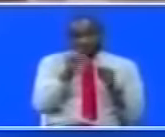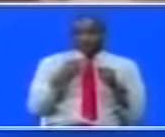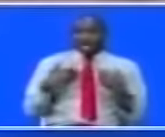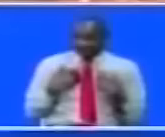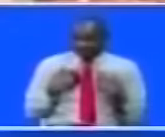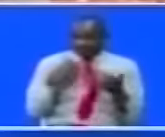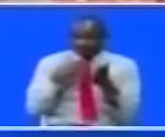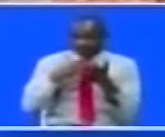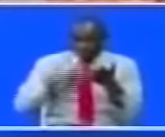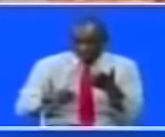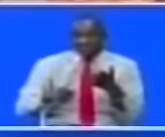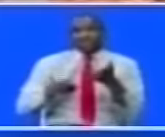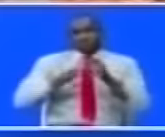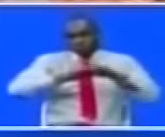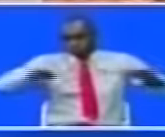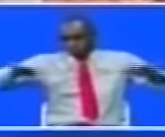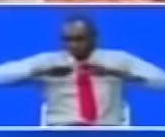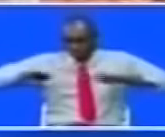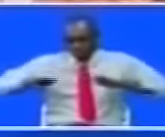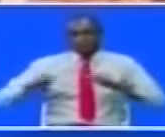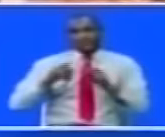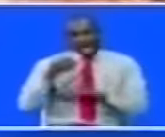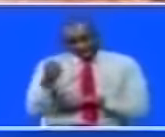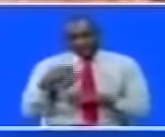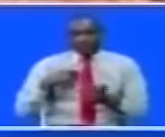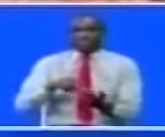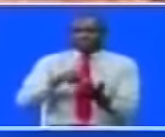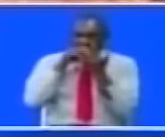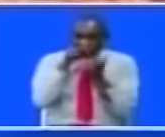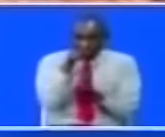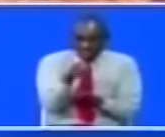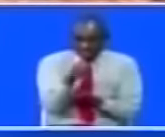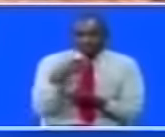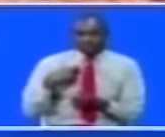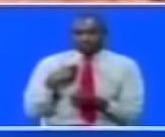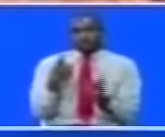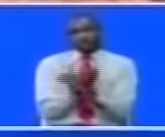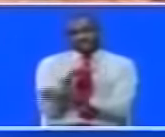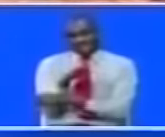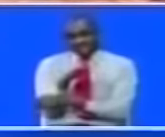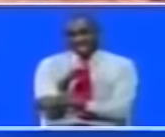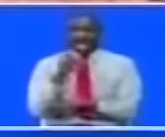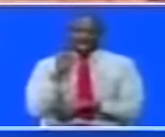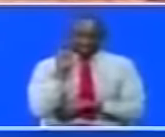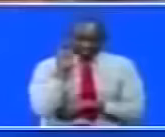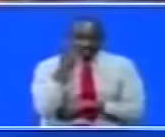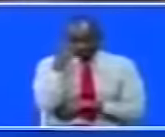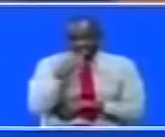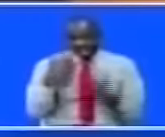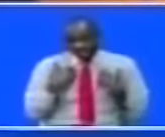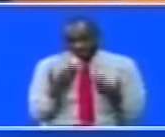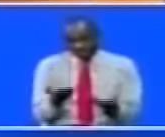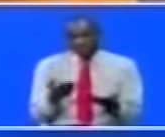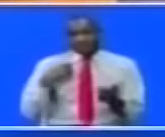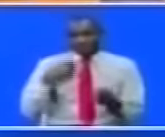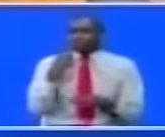will involve leveling of the soccer pitch and introduction of a special grass for the playing surface. The stadium upgrading work is expected to